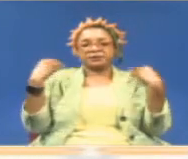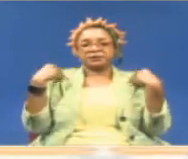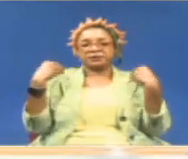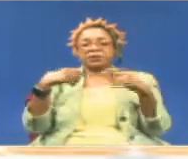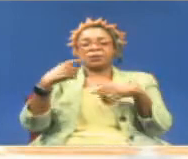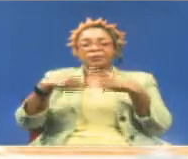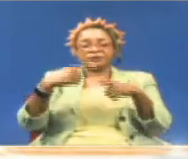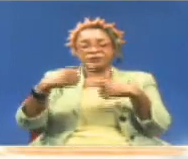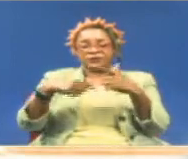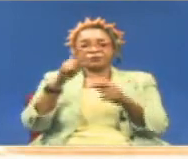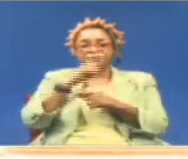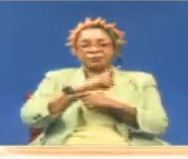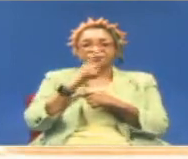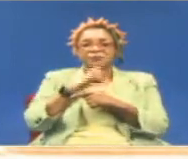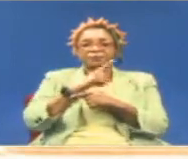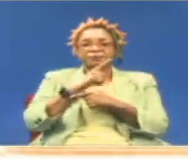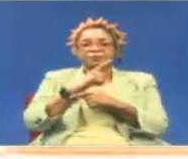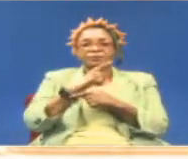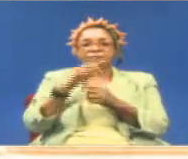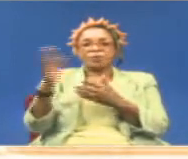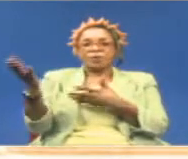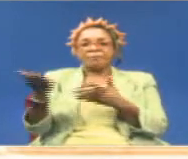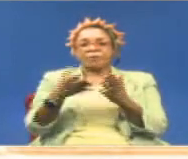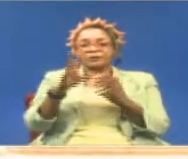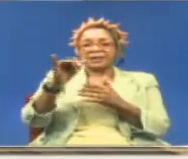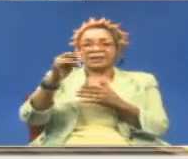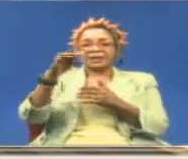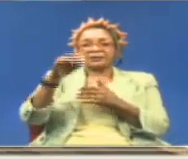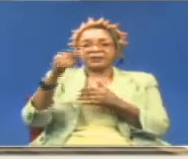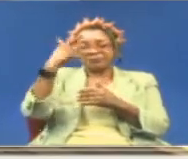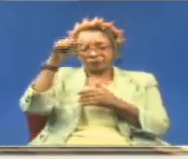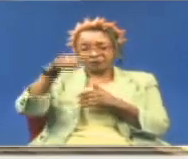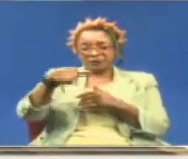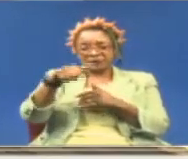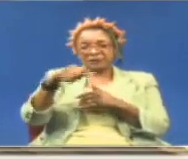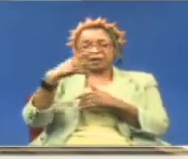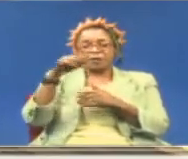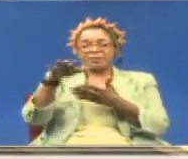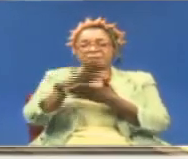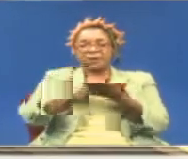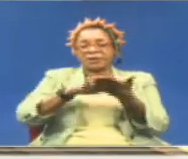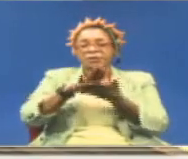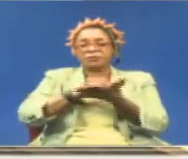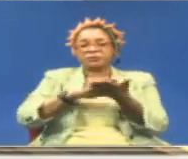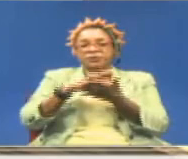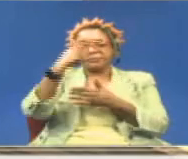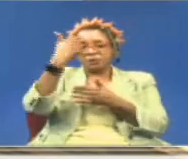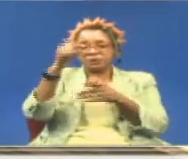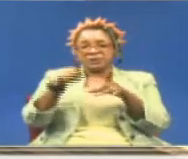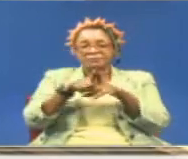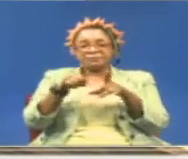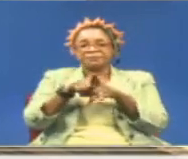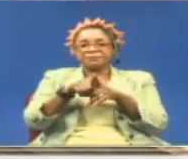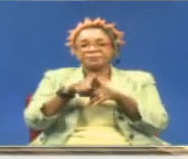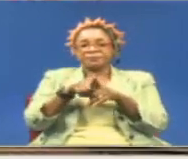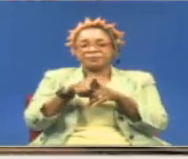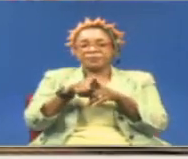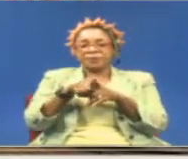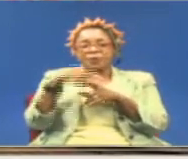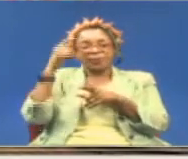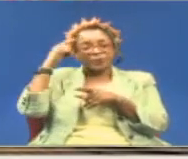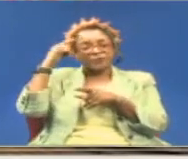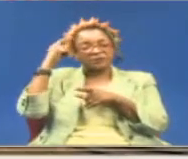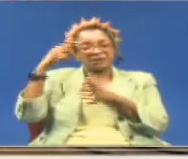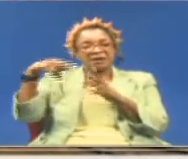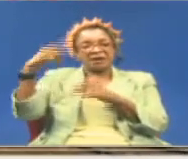this. Mashindano tulileta hapa Yata kwa sababu this is a home ground. Tuliweza kuleta hapa kwa sababu tuliona kwamba haya